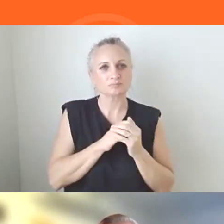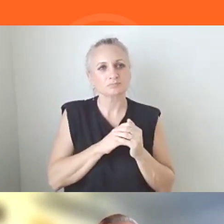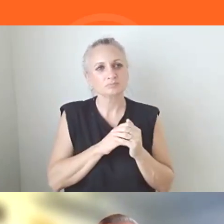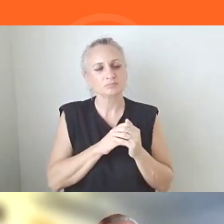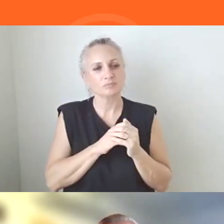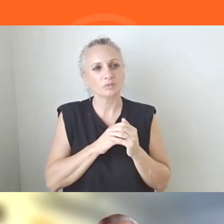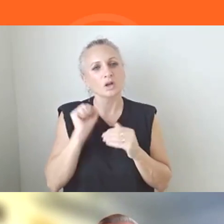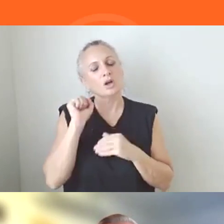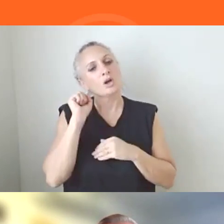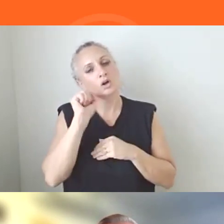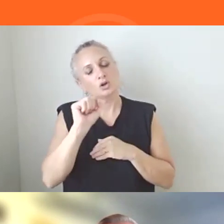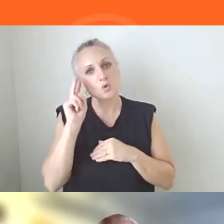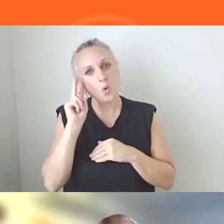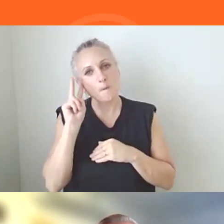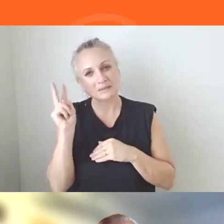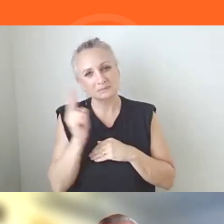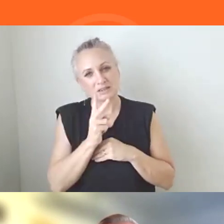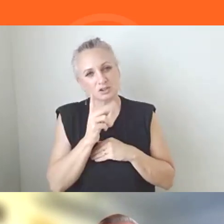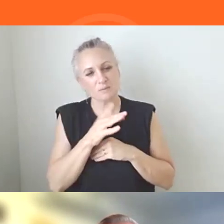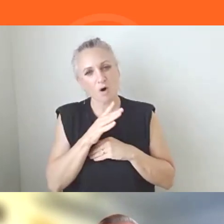on enforceable standards?